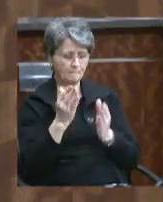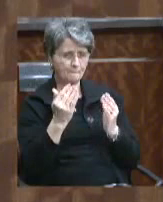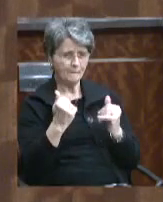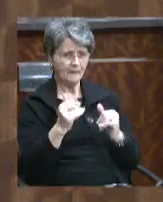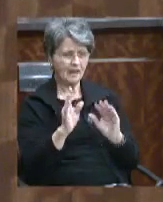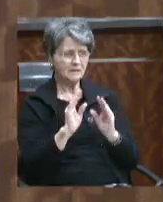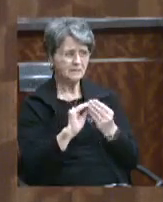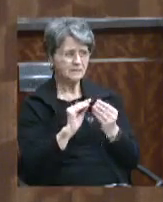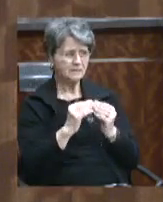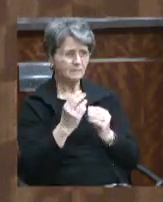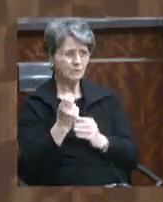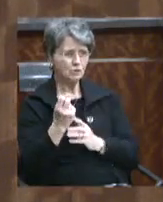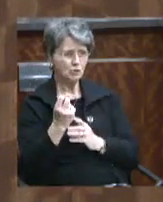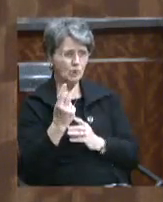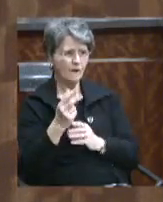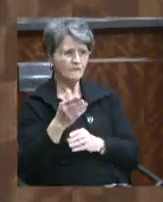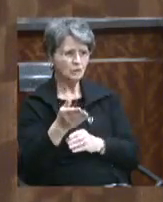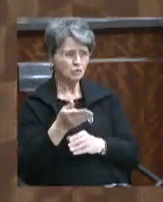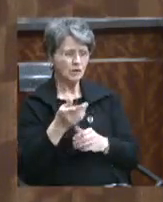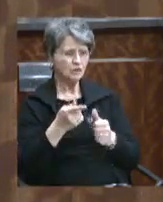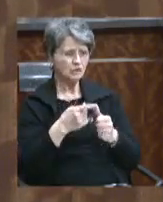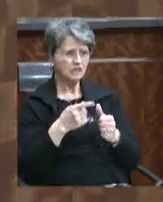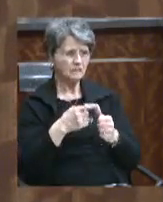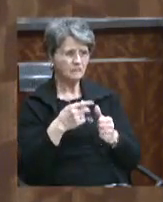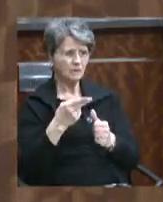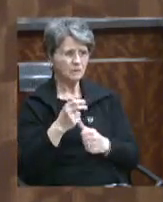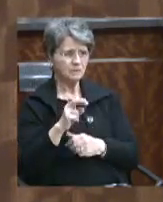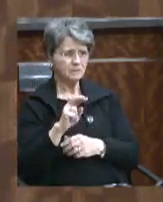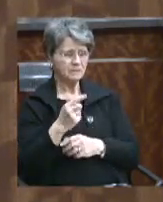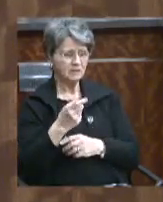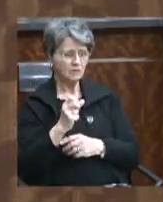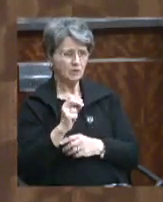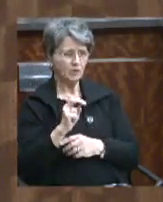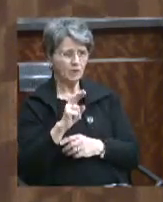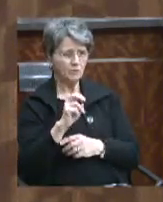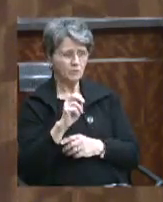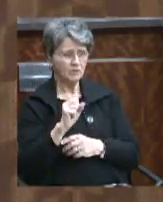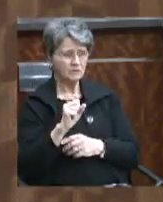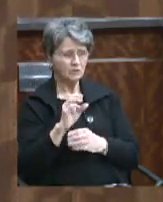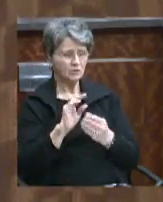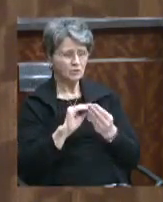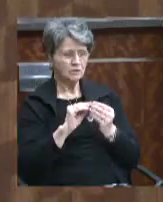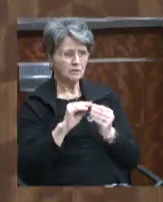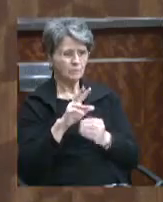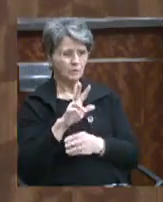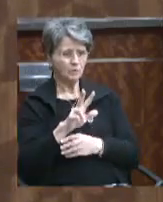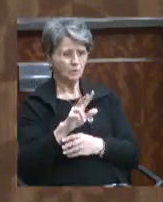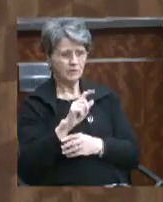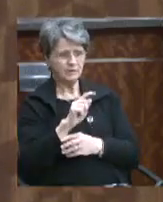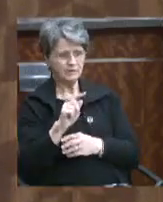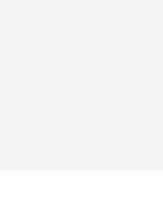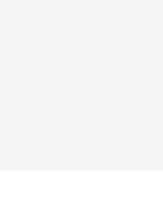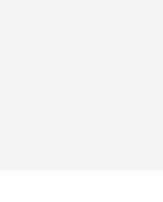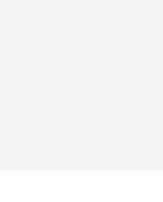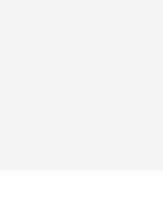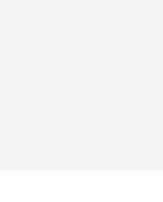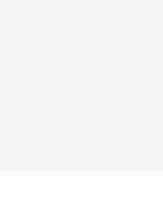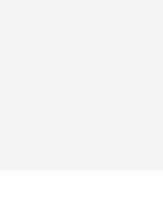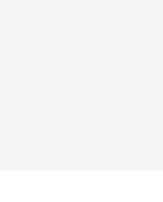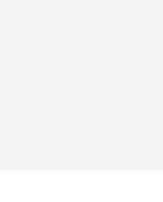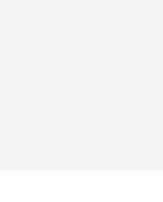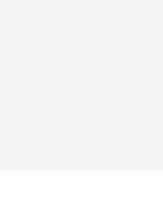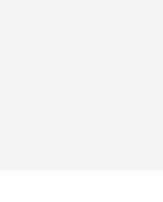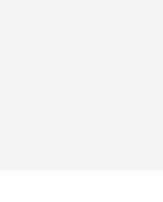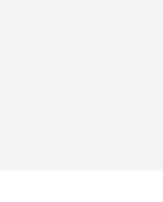item number 12, introduction and first public hearing on resolution number 3-17, a resolution